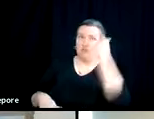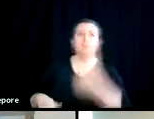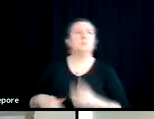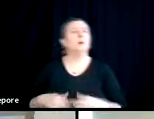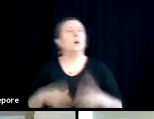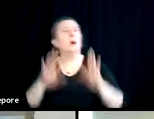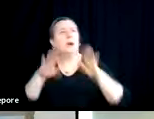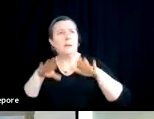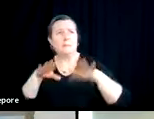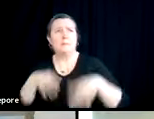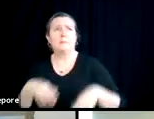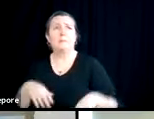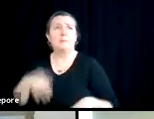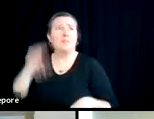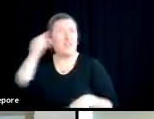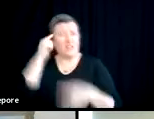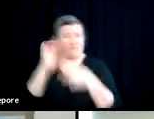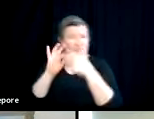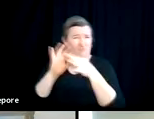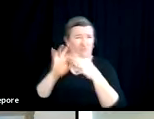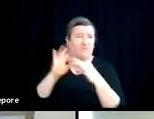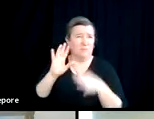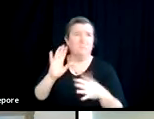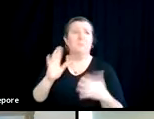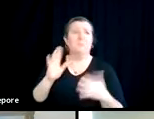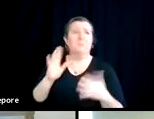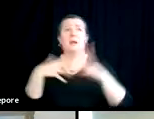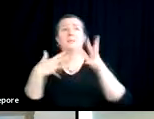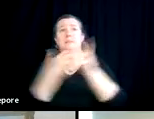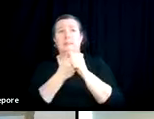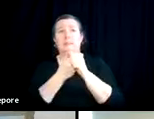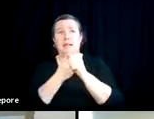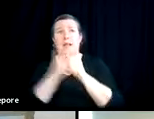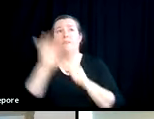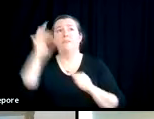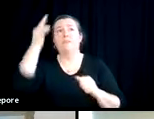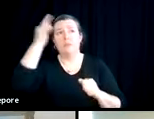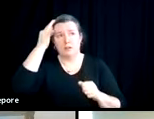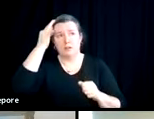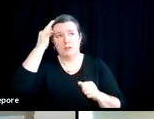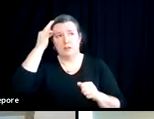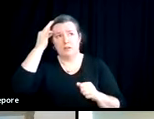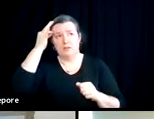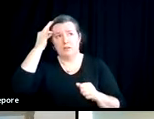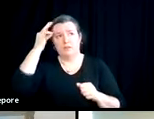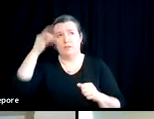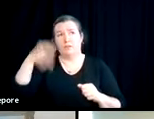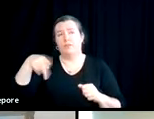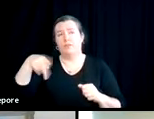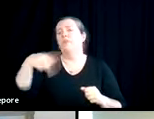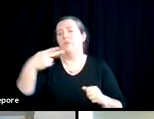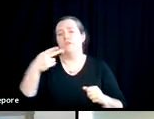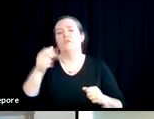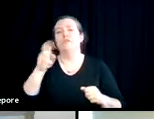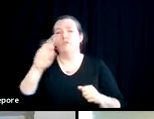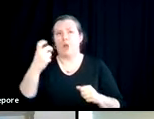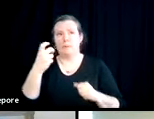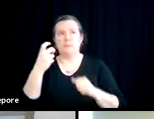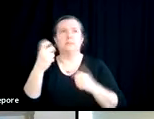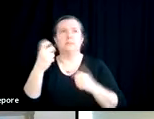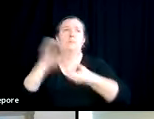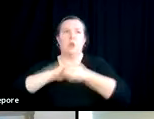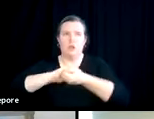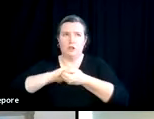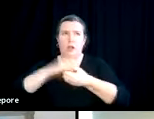has provided an update on the federal retail pharmacy partnership with CVS and Rite Aid. They will be receiving more